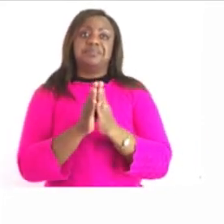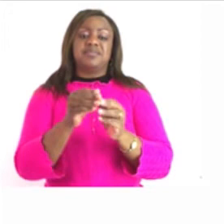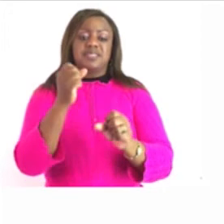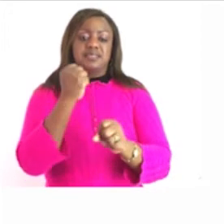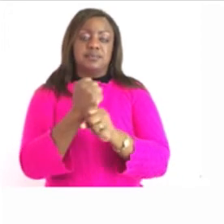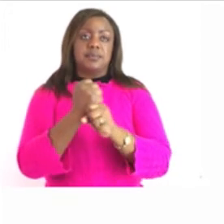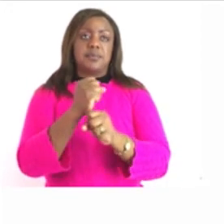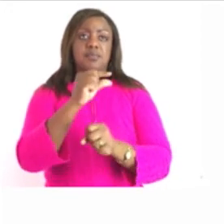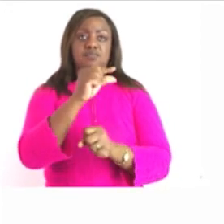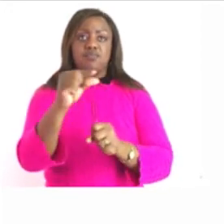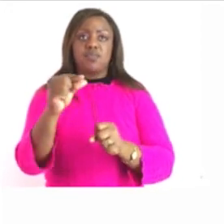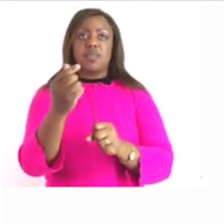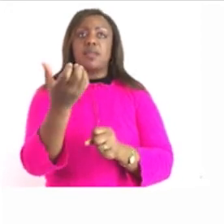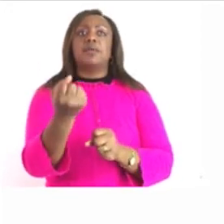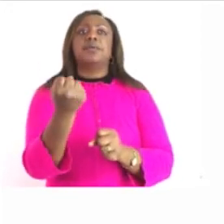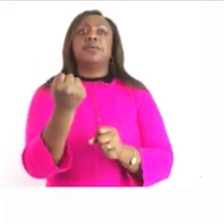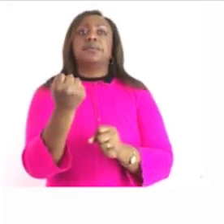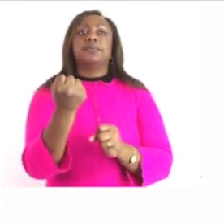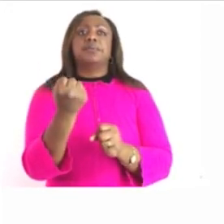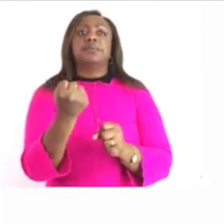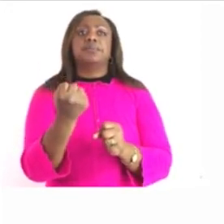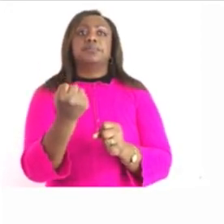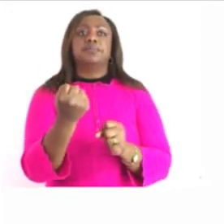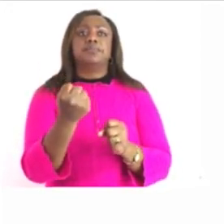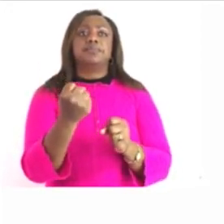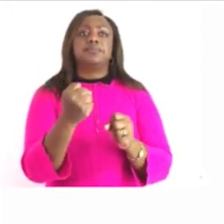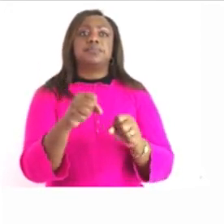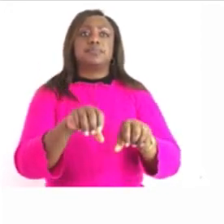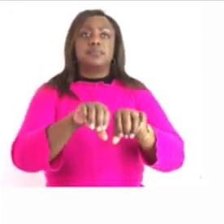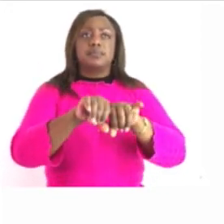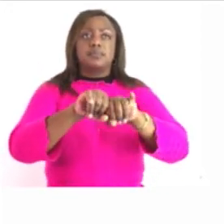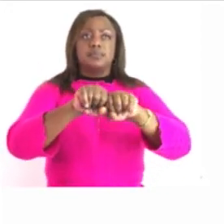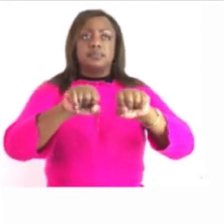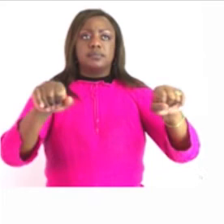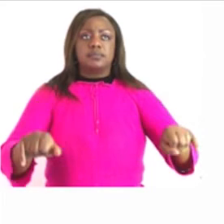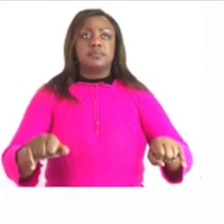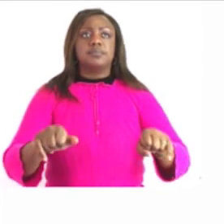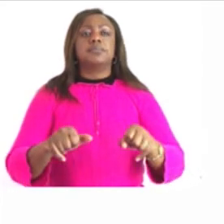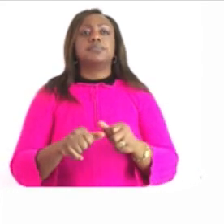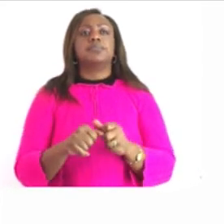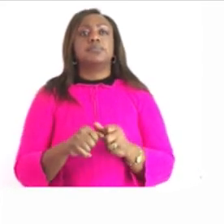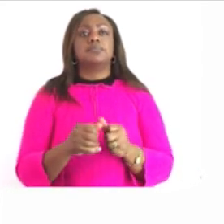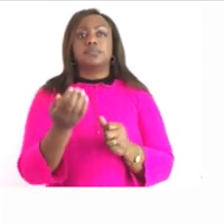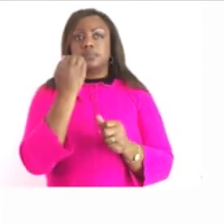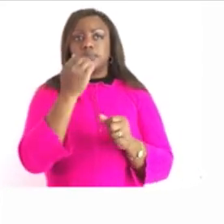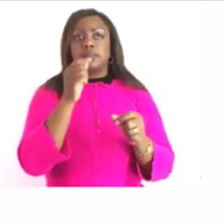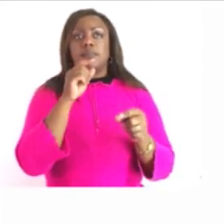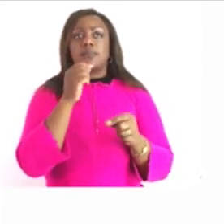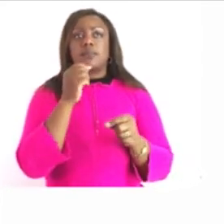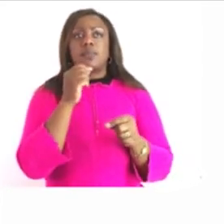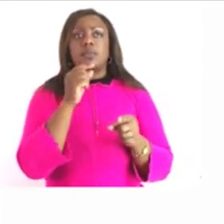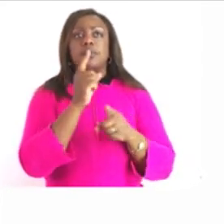common words that are used in this system, which is breathing system. The first word is inhaling. What